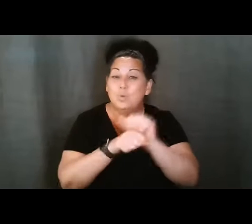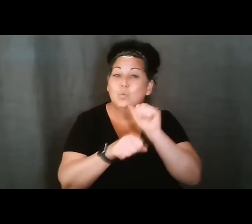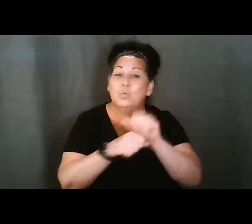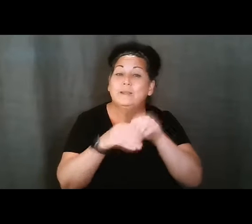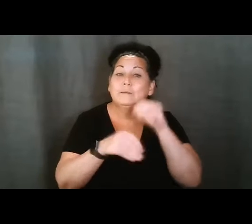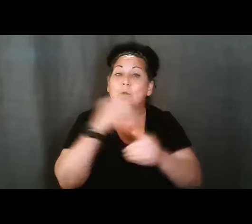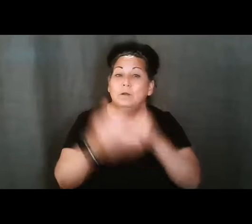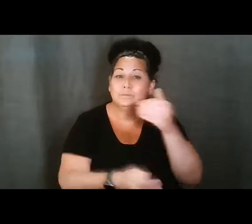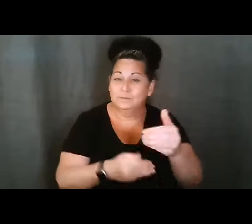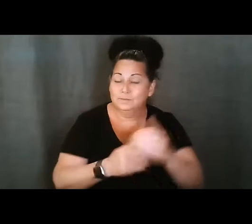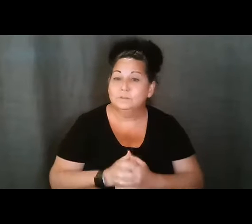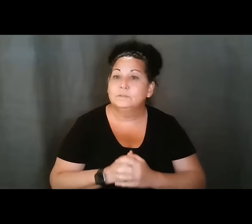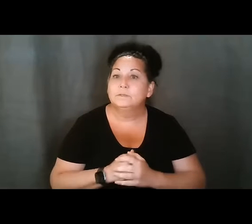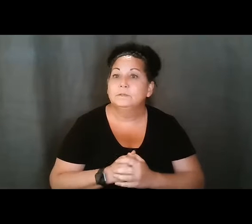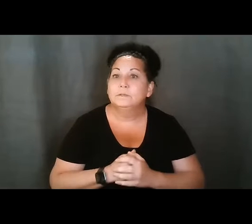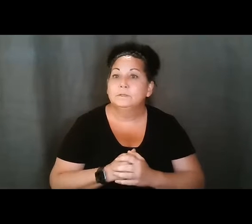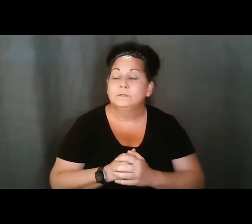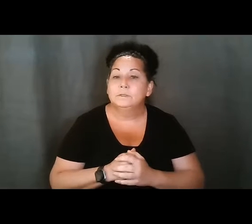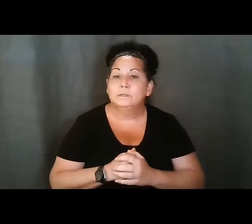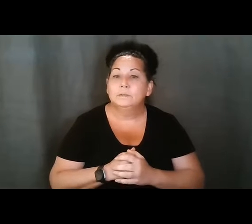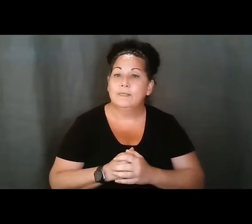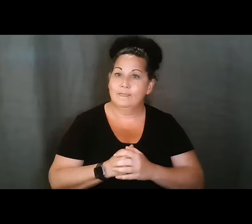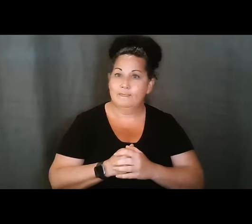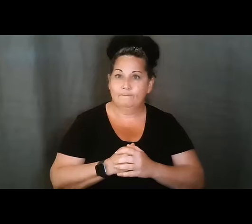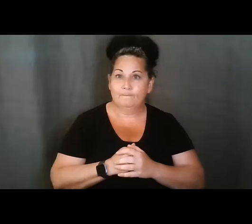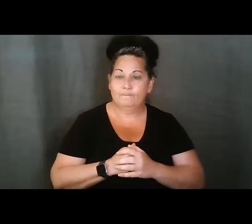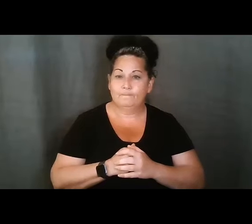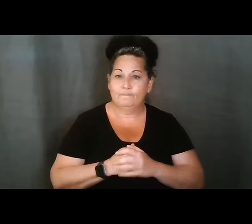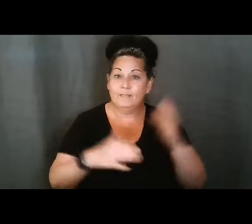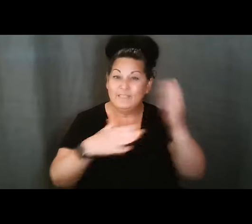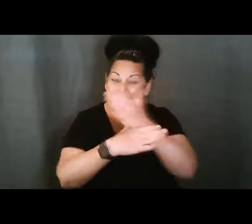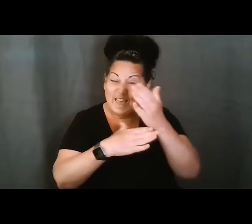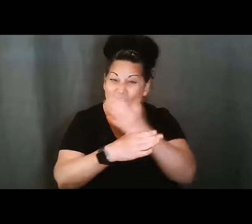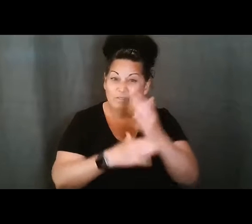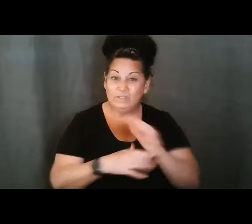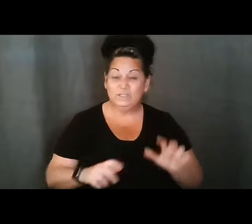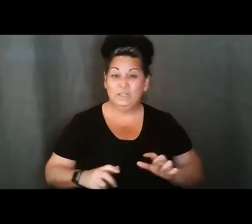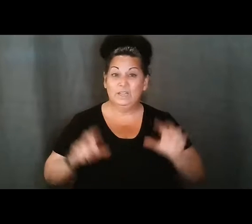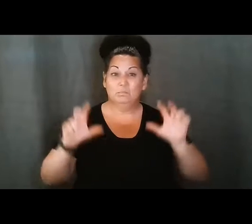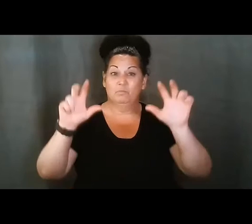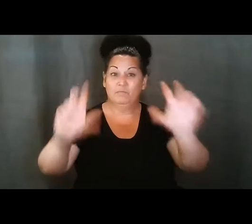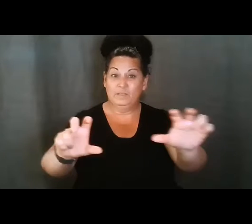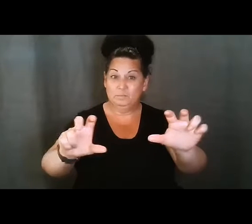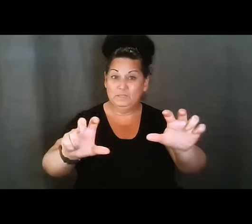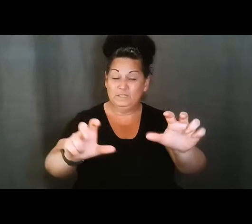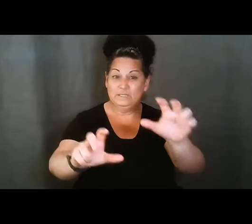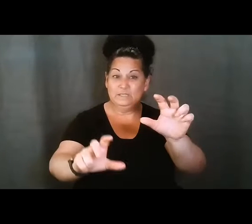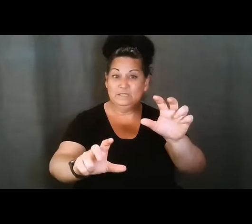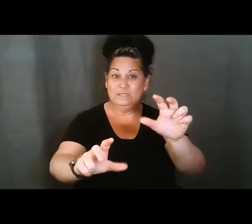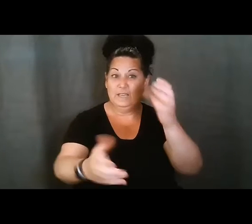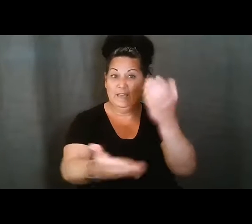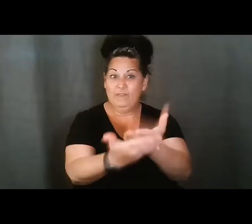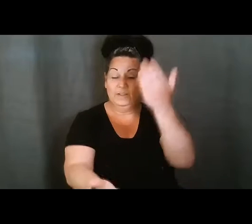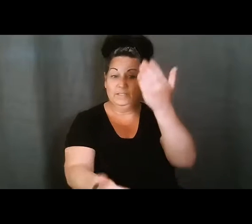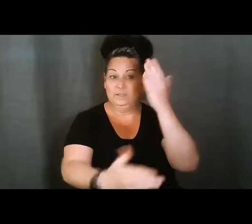investment. The average investment for social emotional learning on evidence-based programs is 11